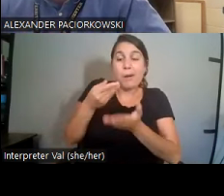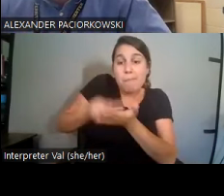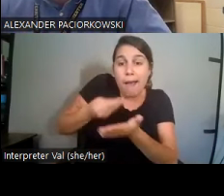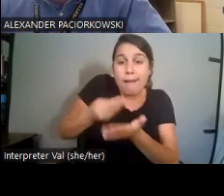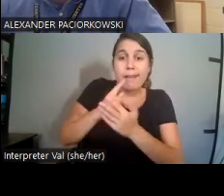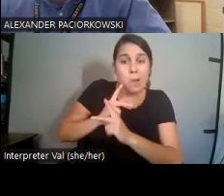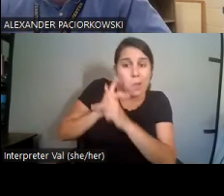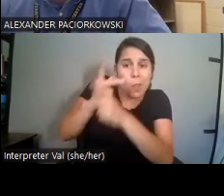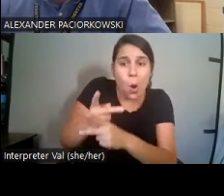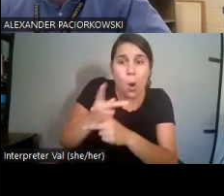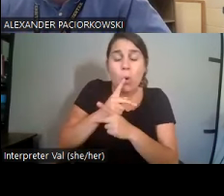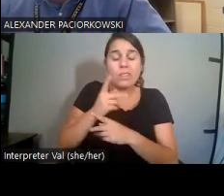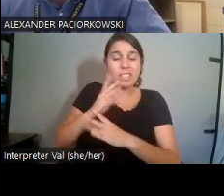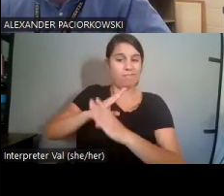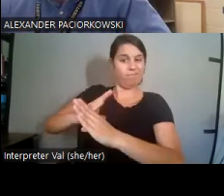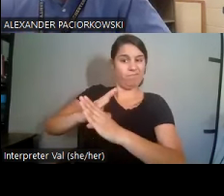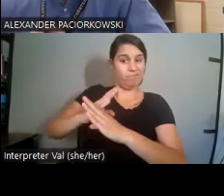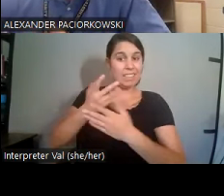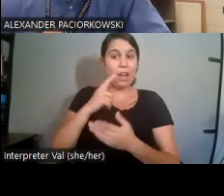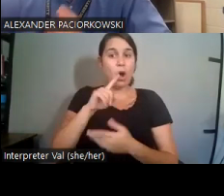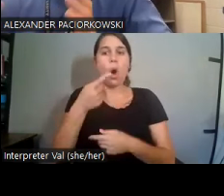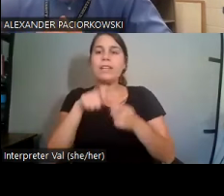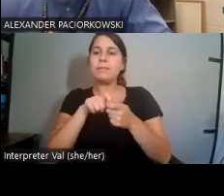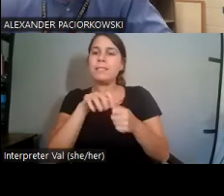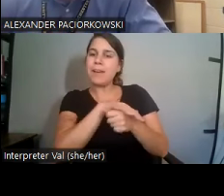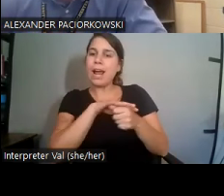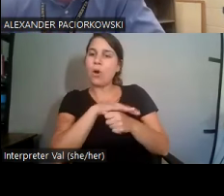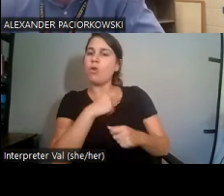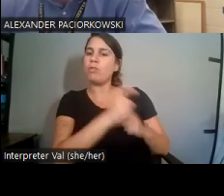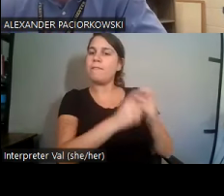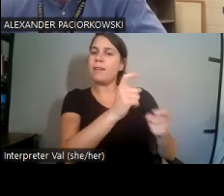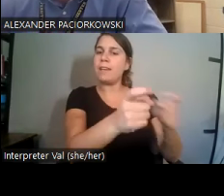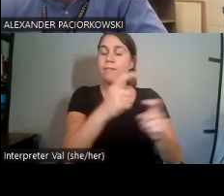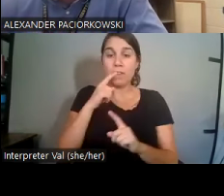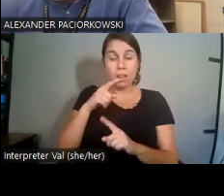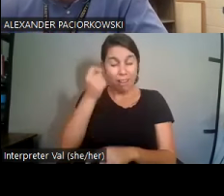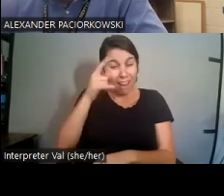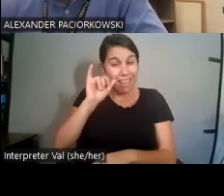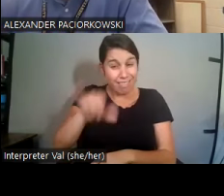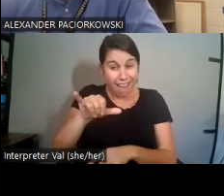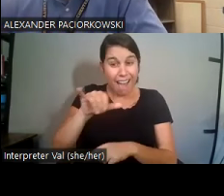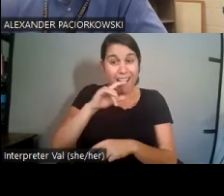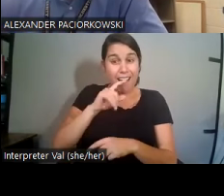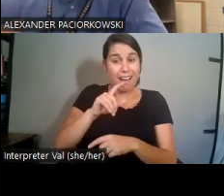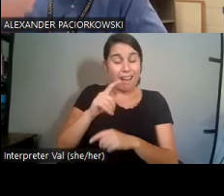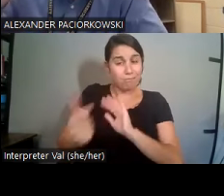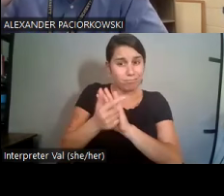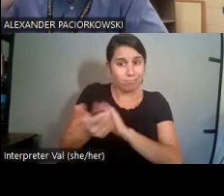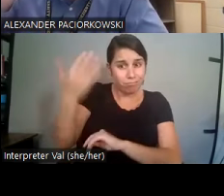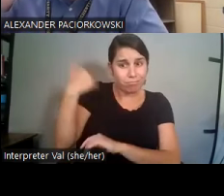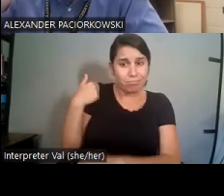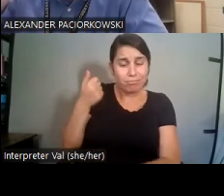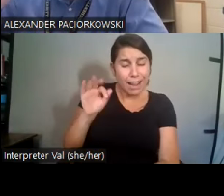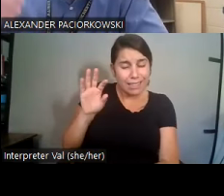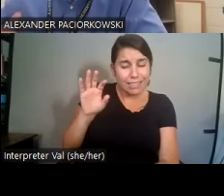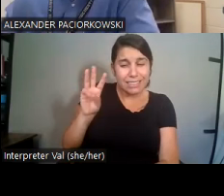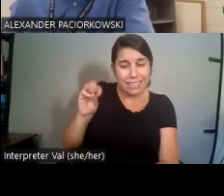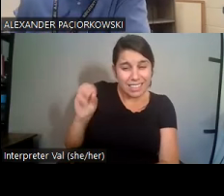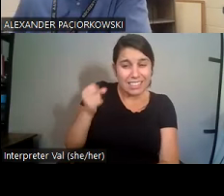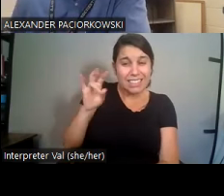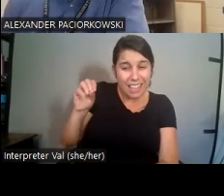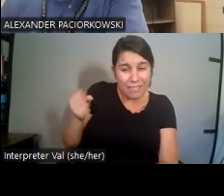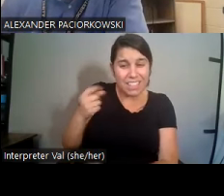members of certain groups in certain geographic areas. And even though these practices were outlawed in the 60s and 70s, again, the economics literature does